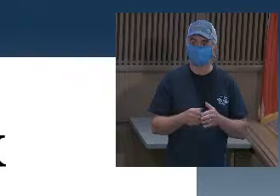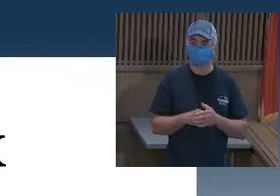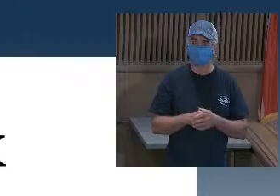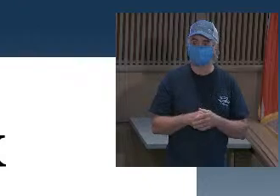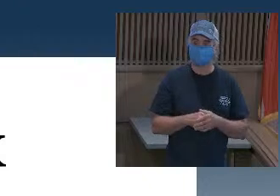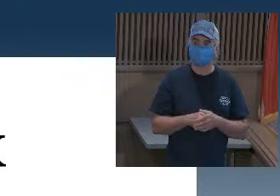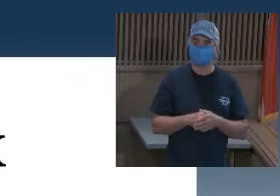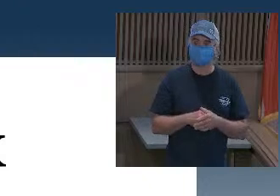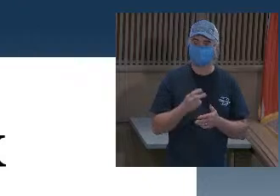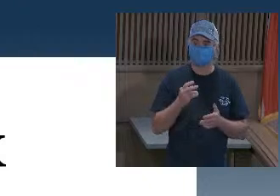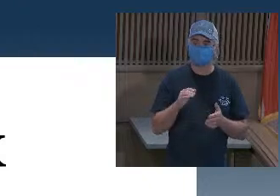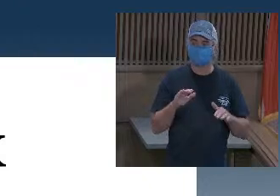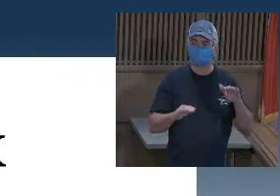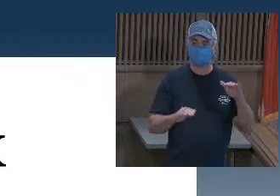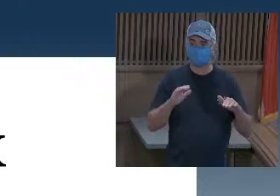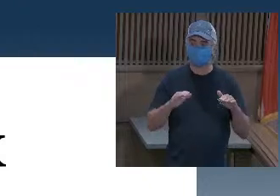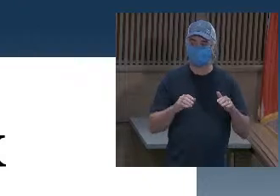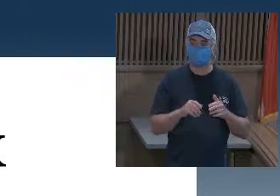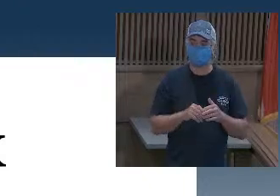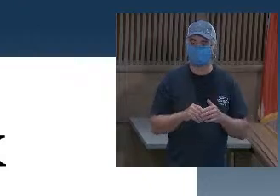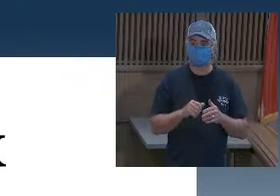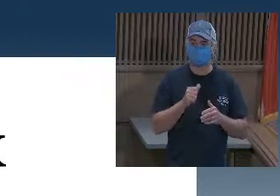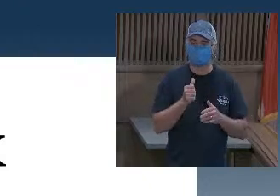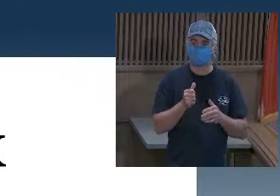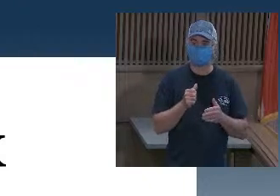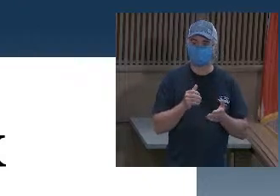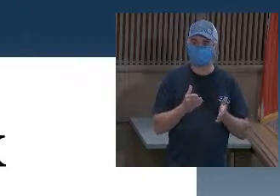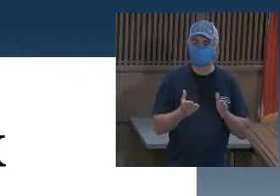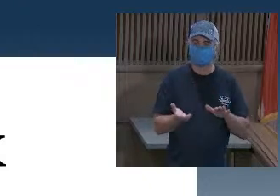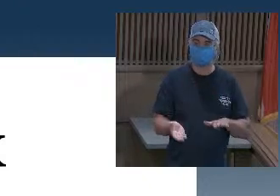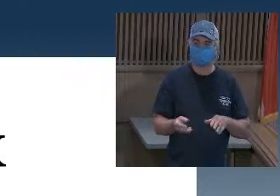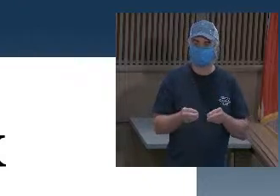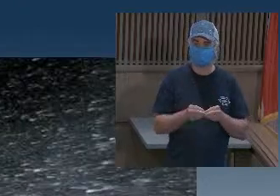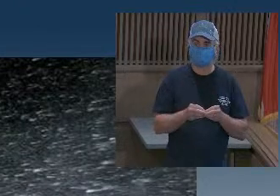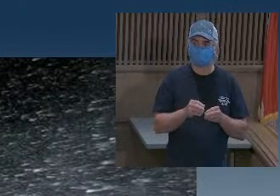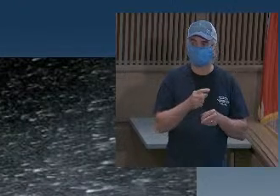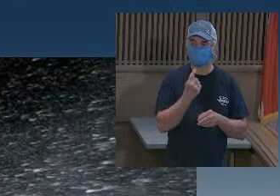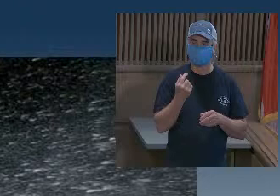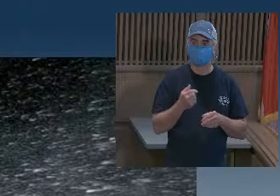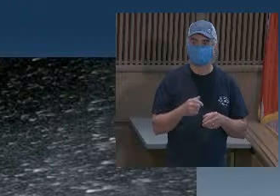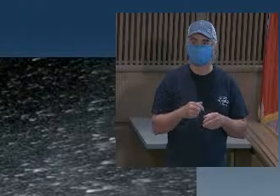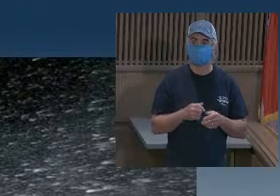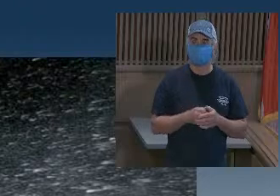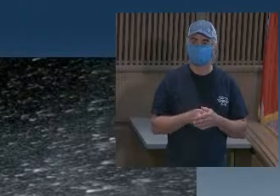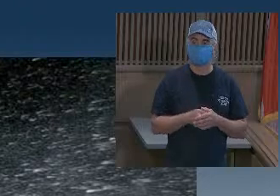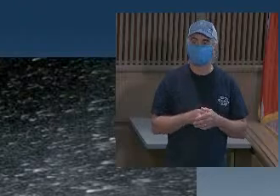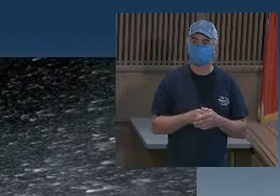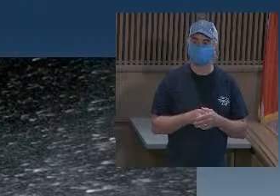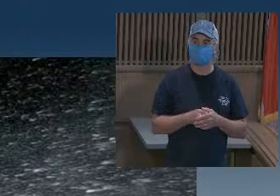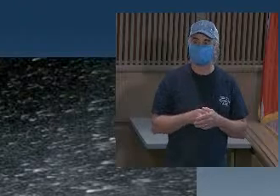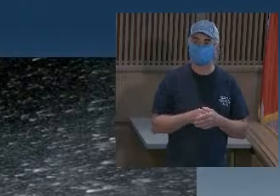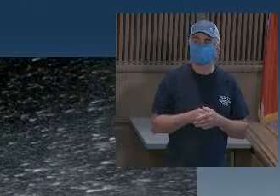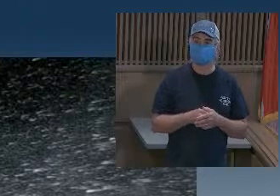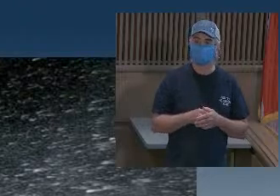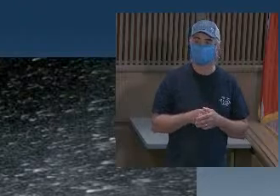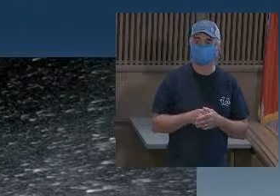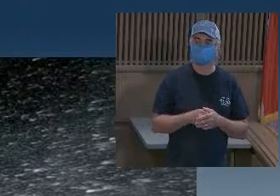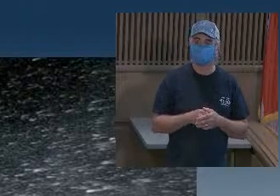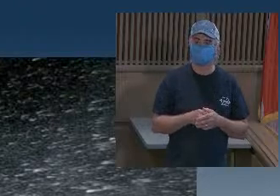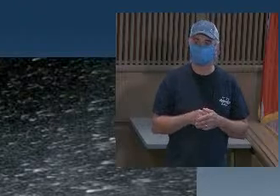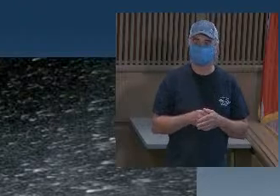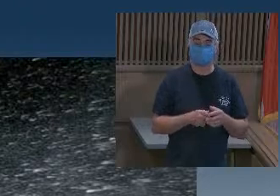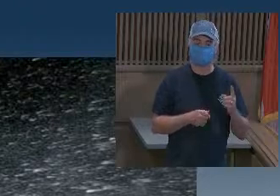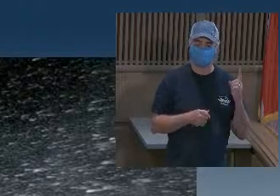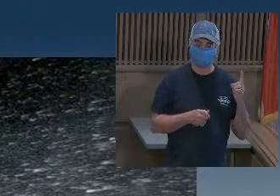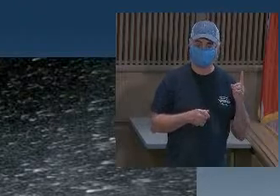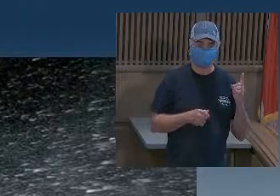see it balancing out now steadily. It's not just more blacks now, so it's still balancing out now. I want to say that if